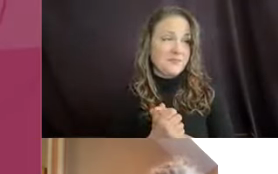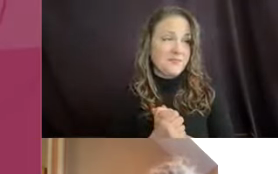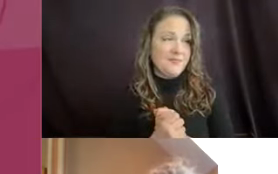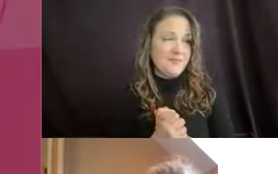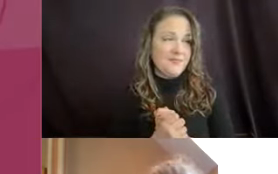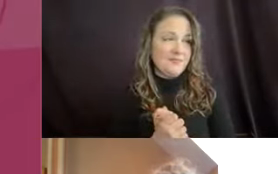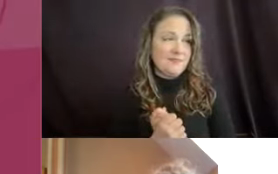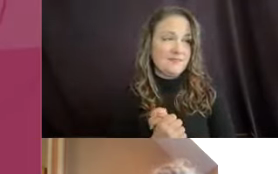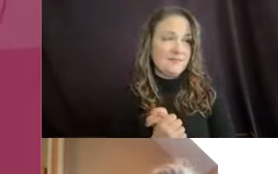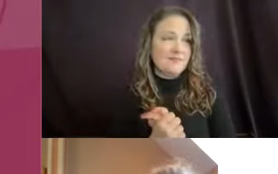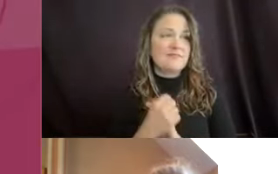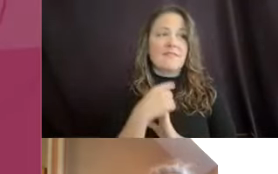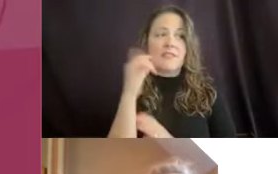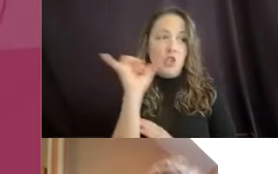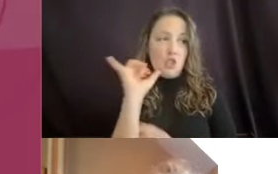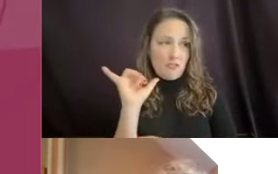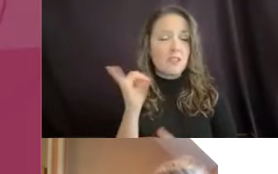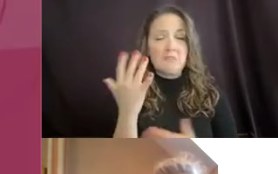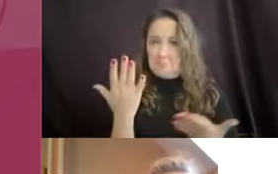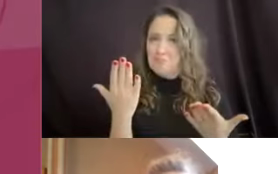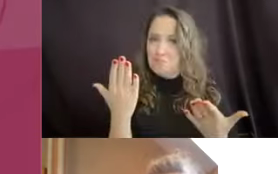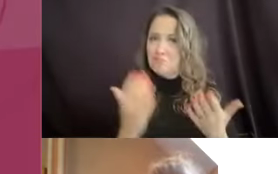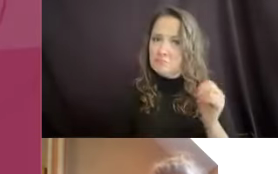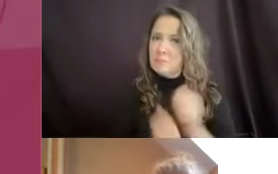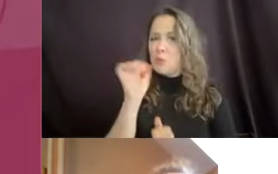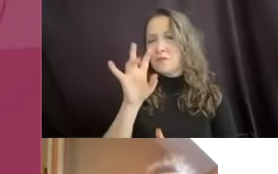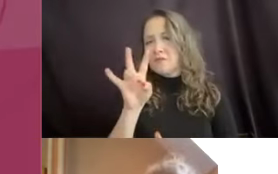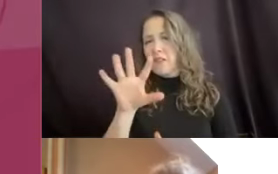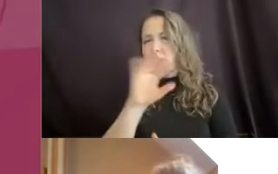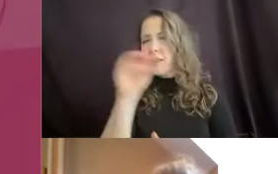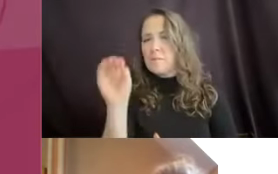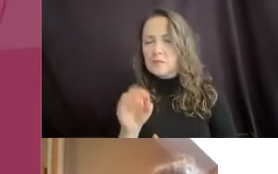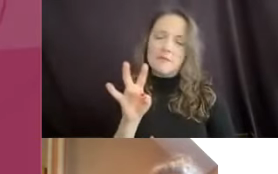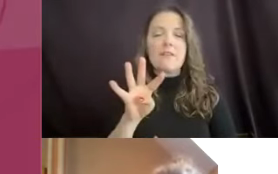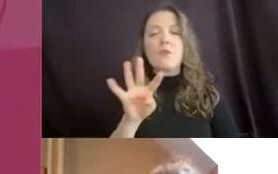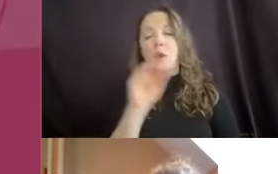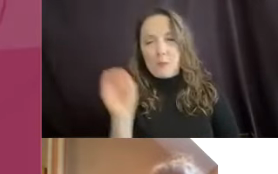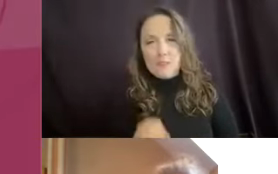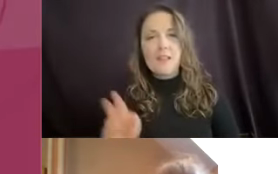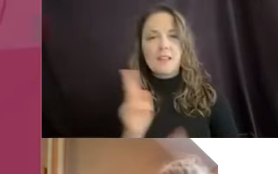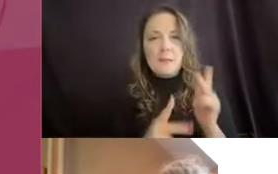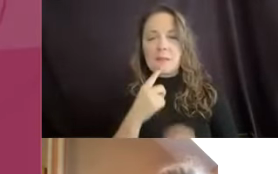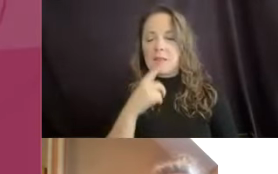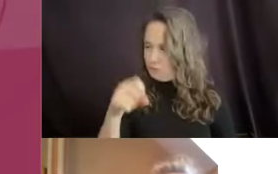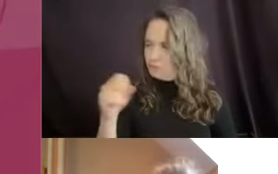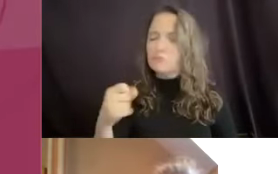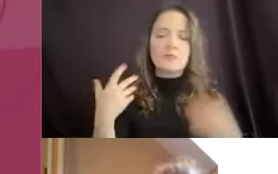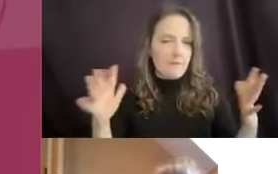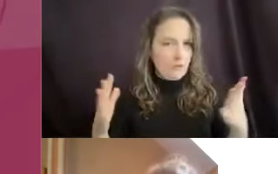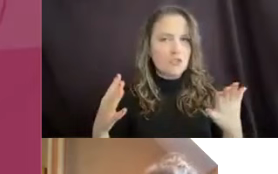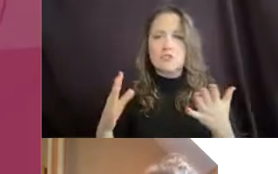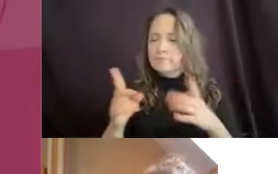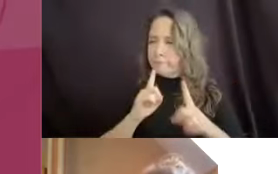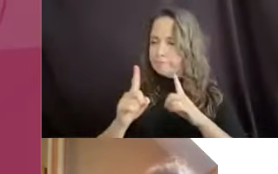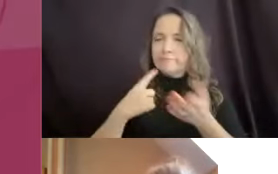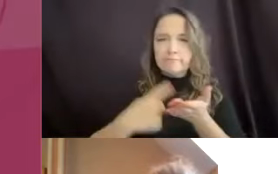Looks like by and large, 75%, 74% of folks have had a conversation